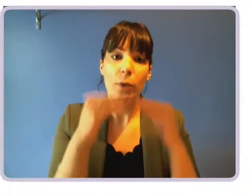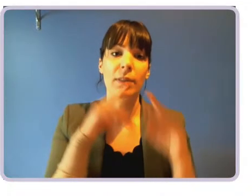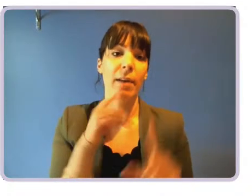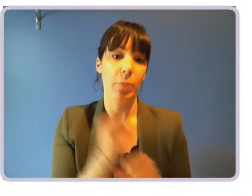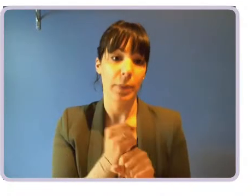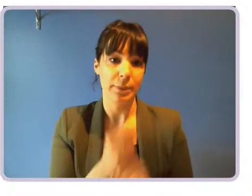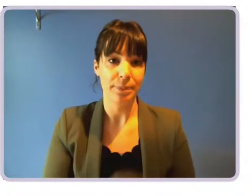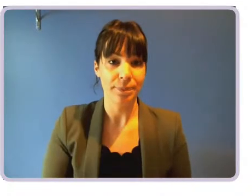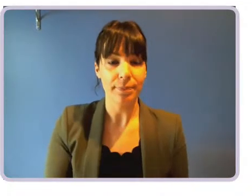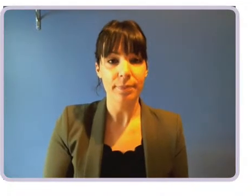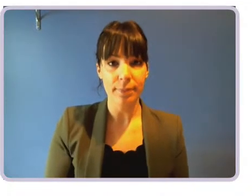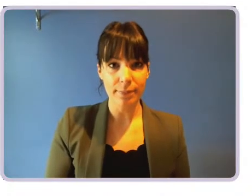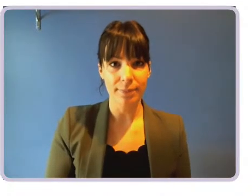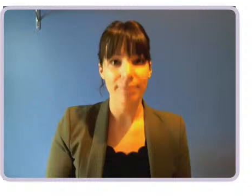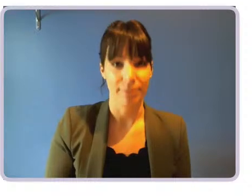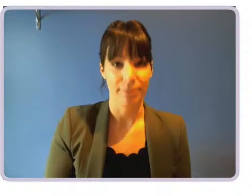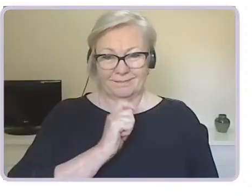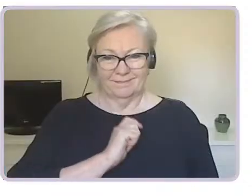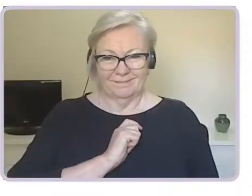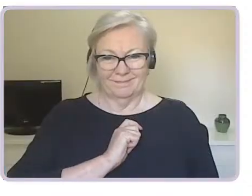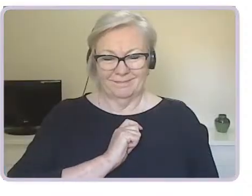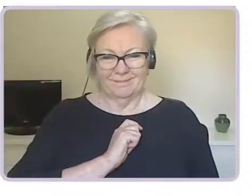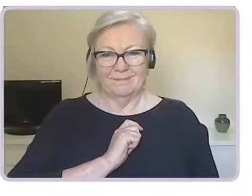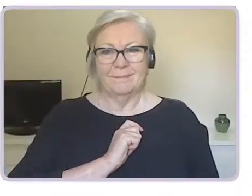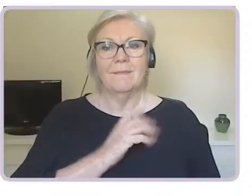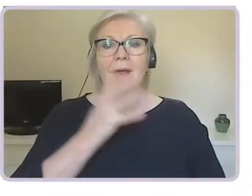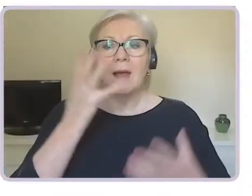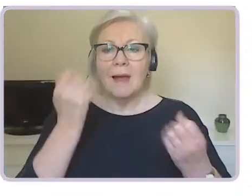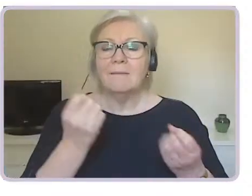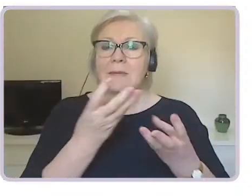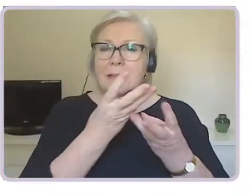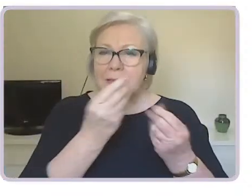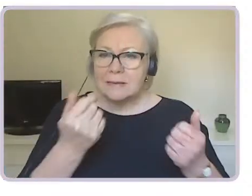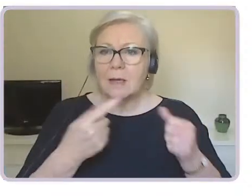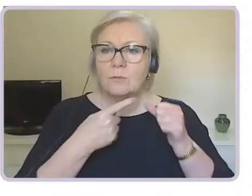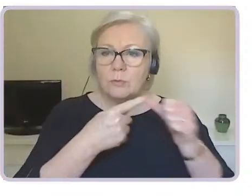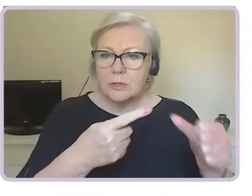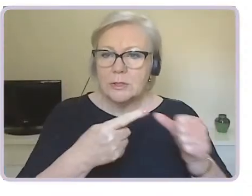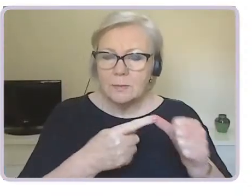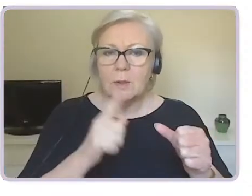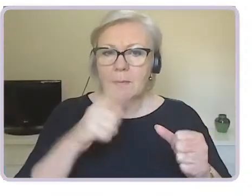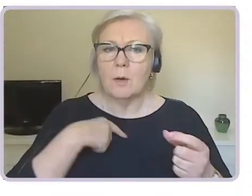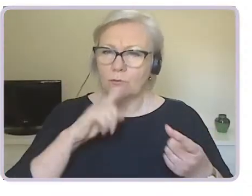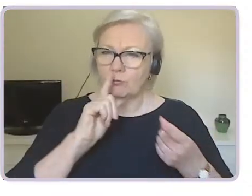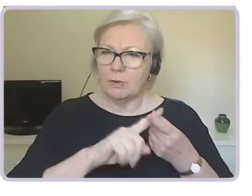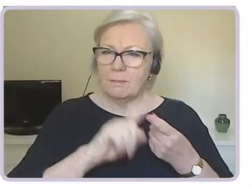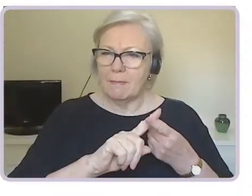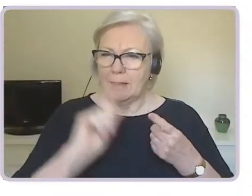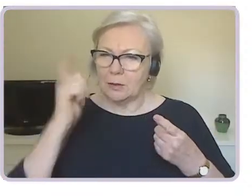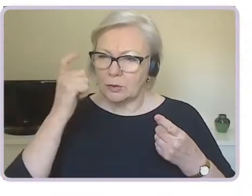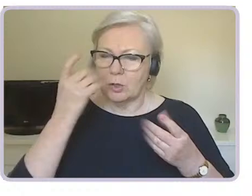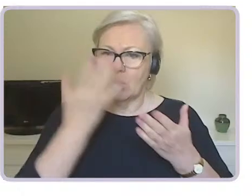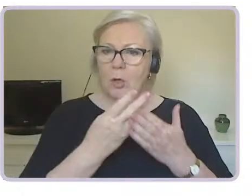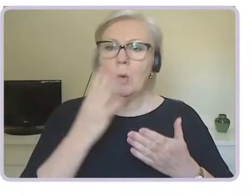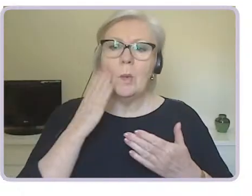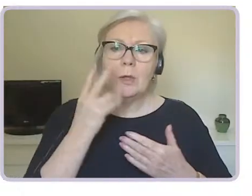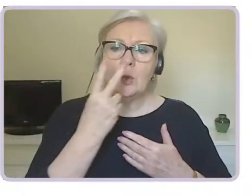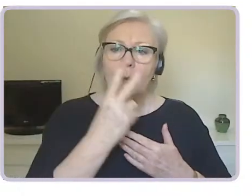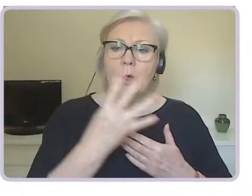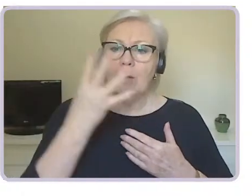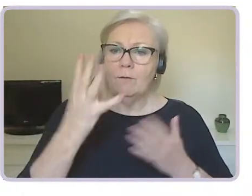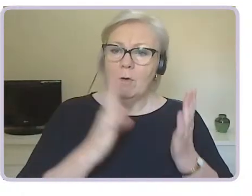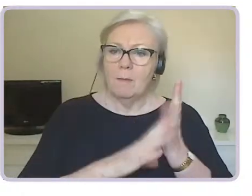There were some responses, but we remain concerned on the 24th of March, and